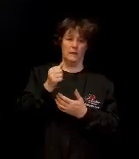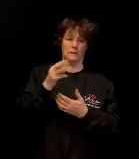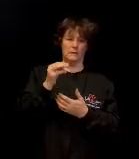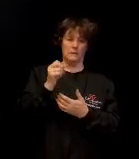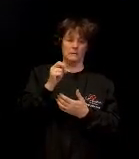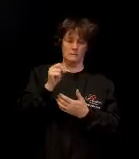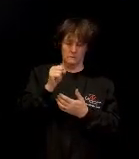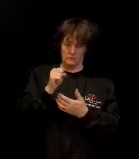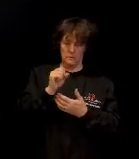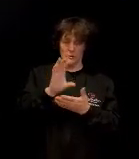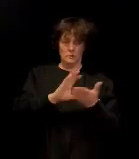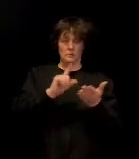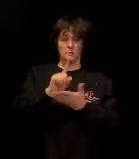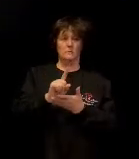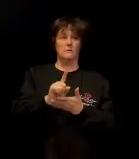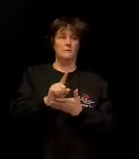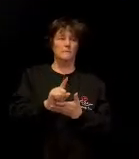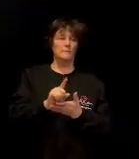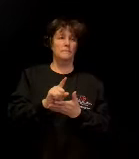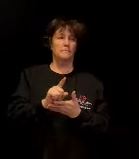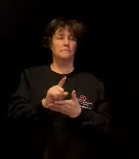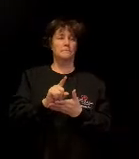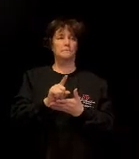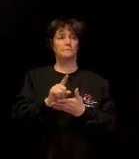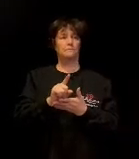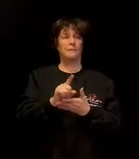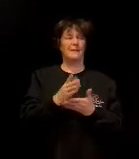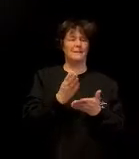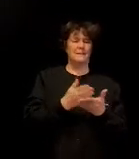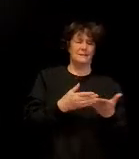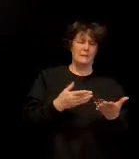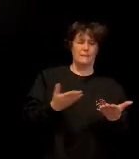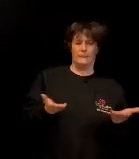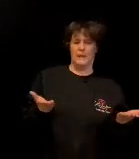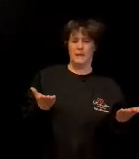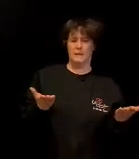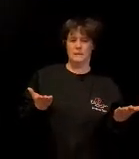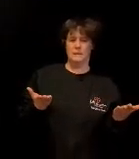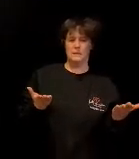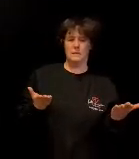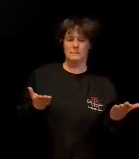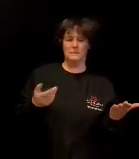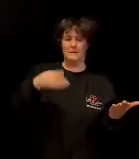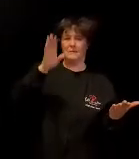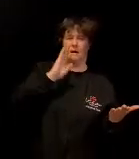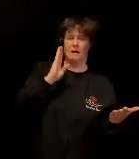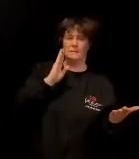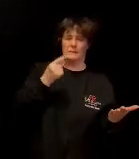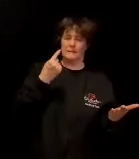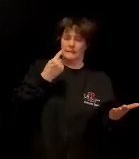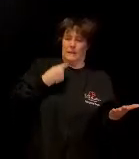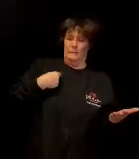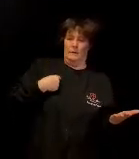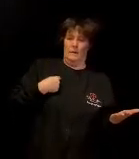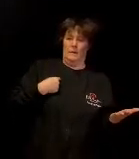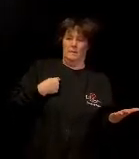Perhaps these are just the things that God has been speaking to me lately, but I believe it's a message for all of us that we can use.